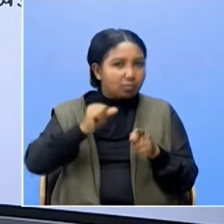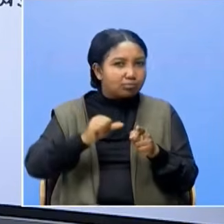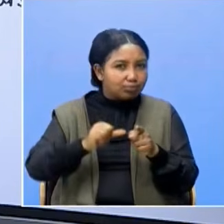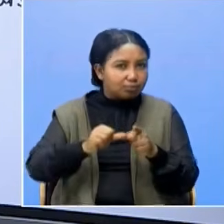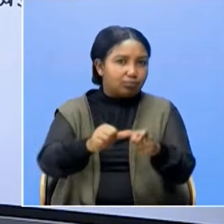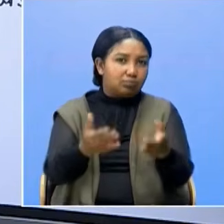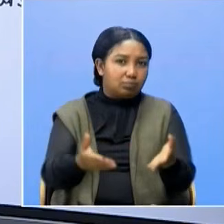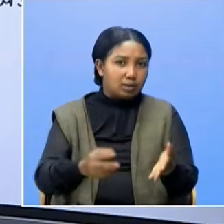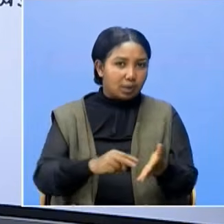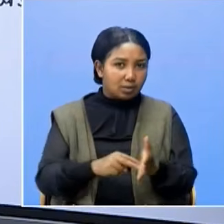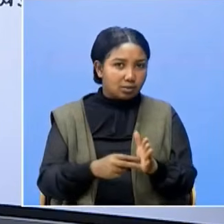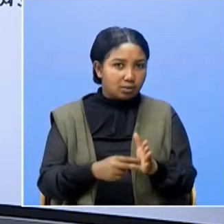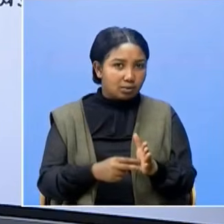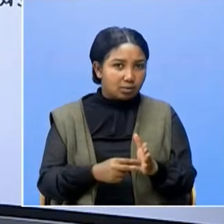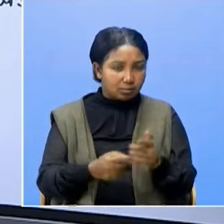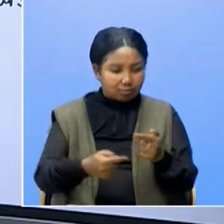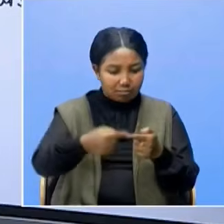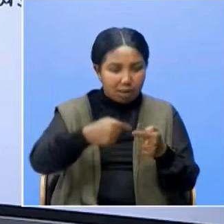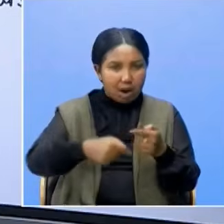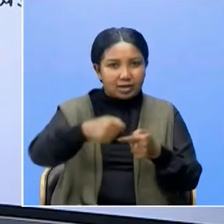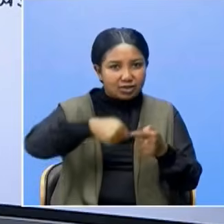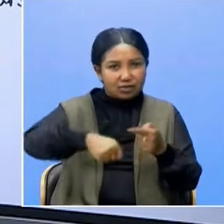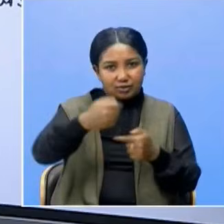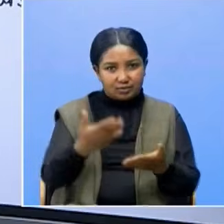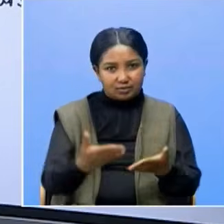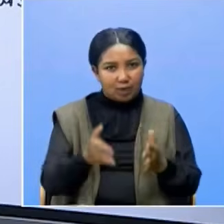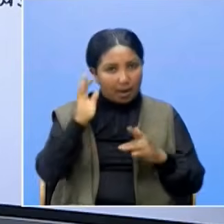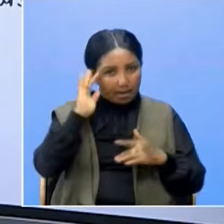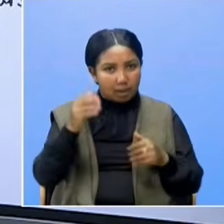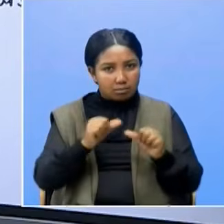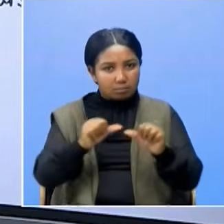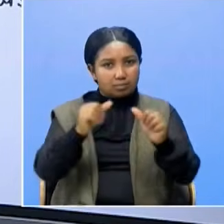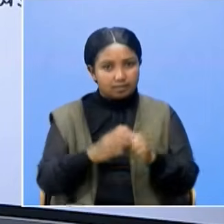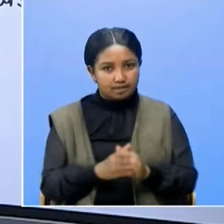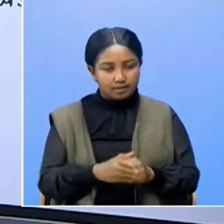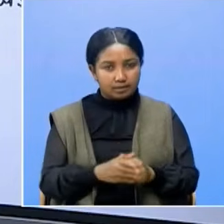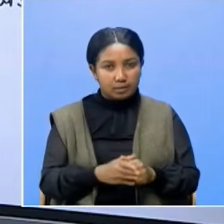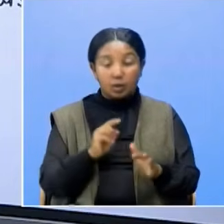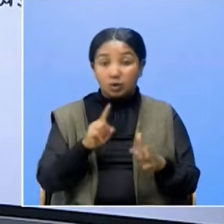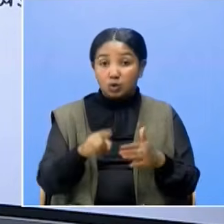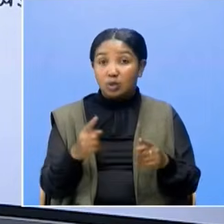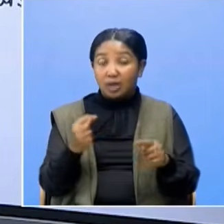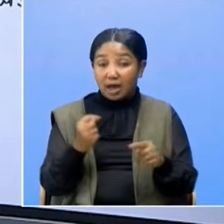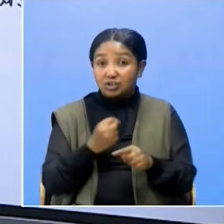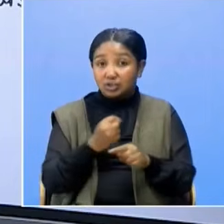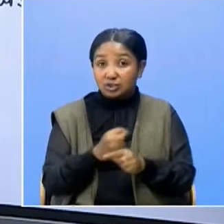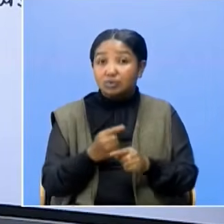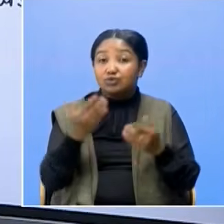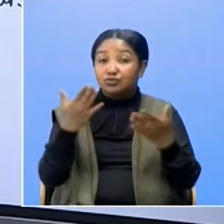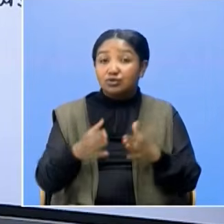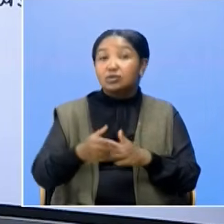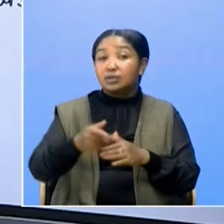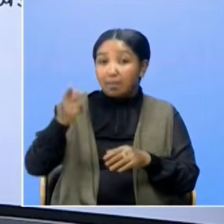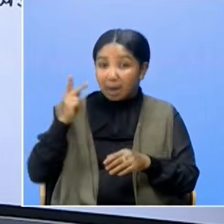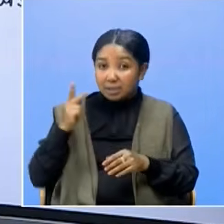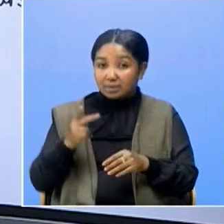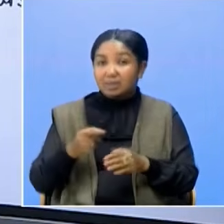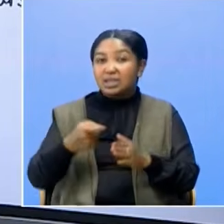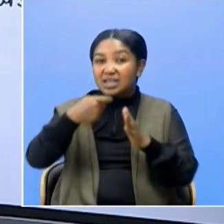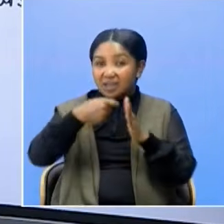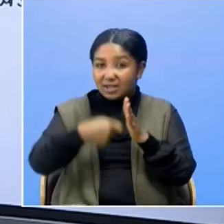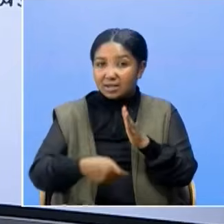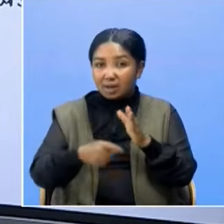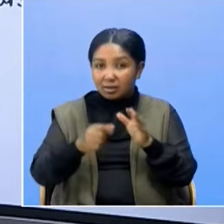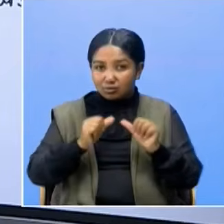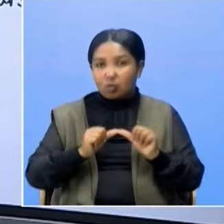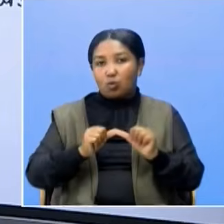on bandage or I'm still in pain, right? So the action has happened in the past, but the result